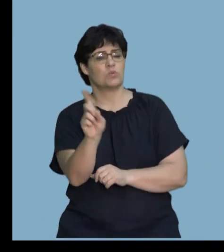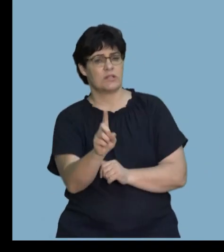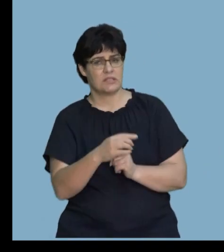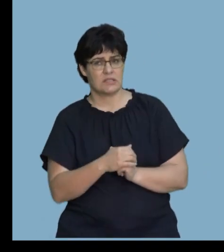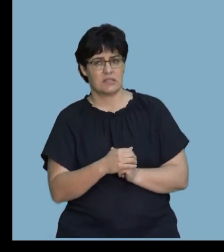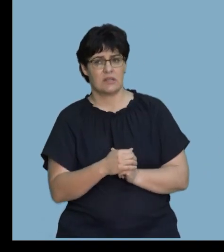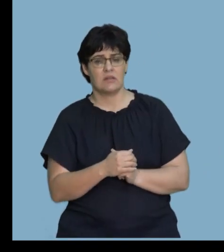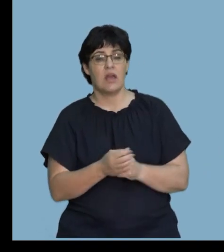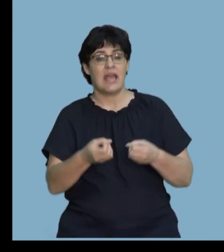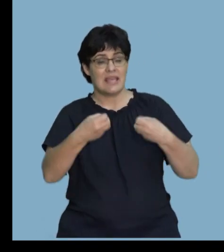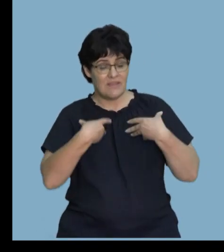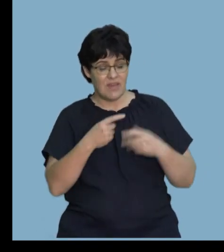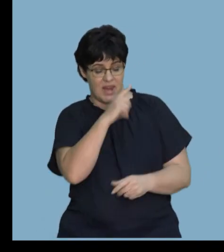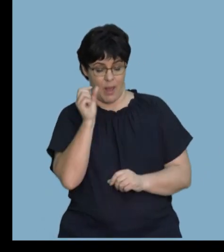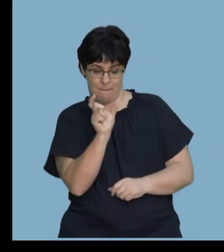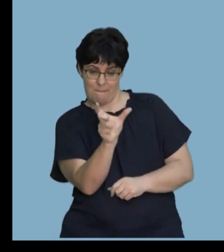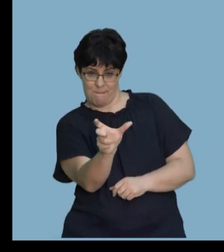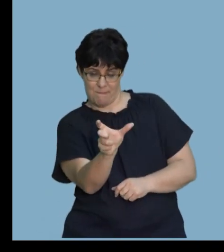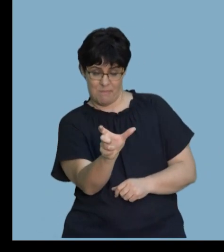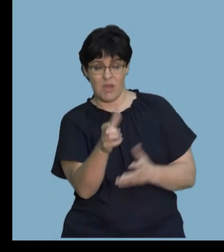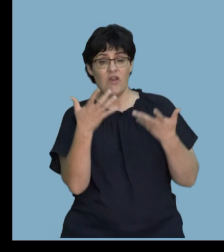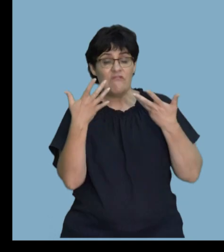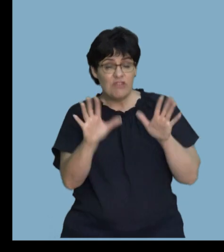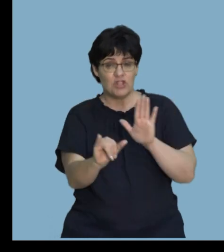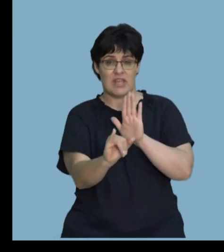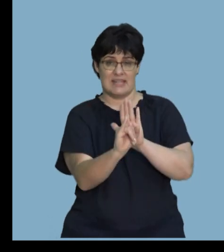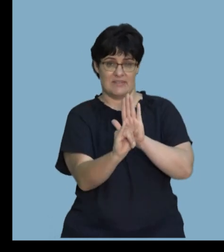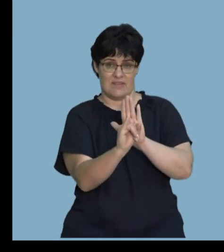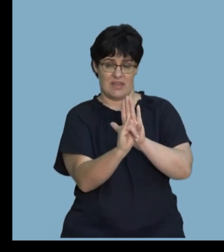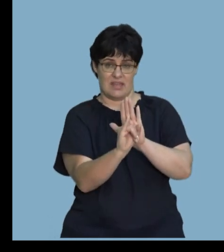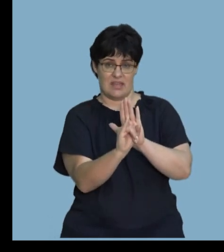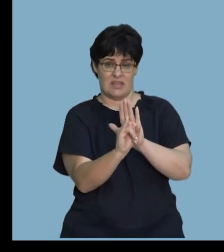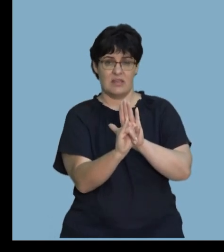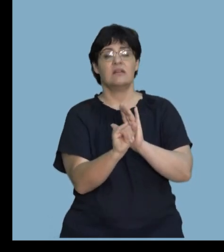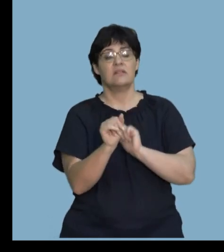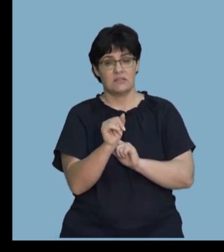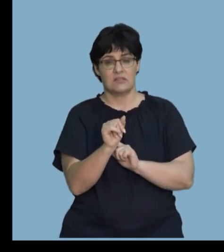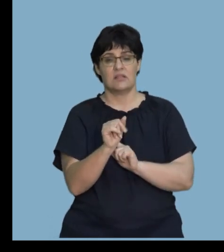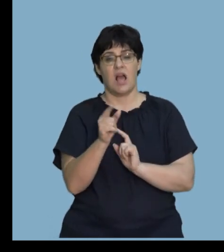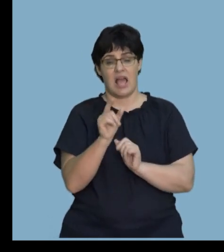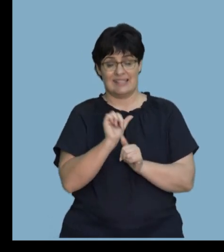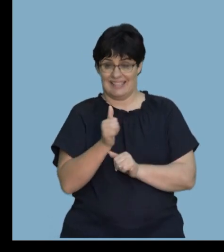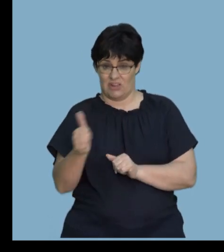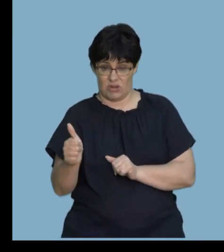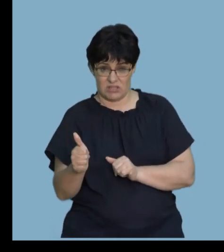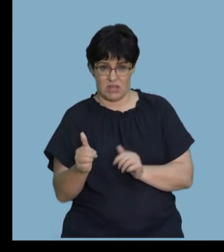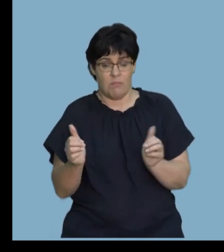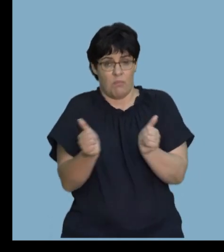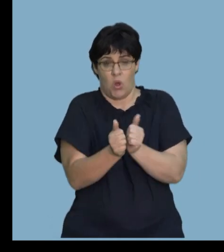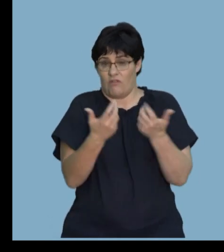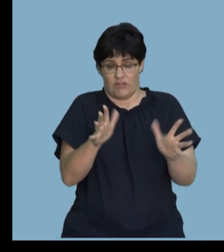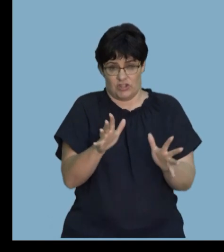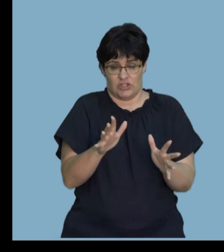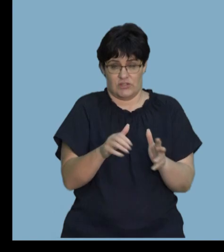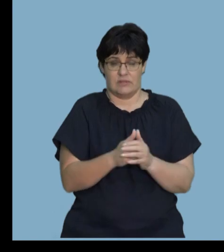the given IUPAC name. So we've already identified the homologous series to which this substance belongs. Now,